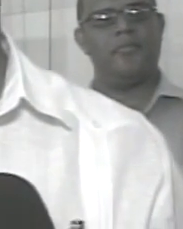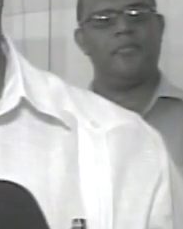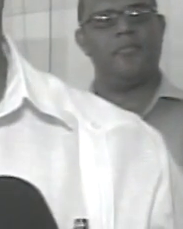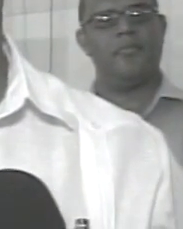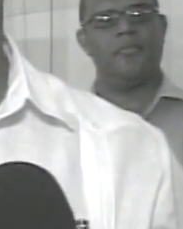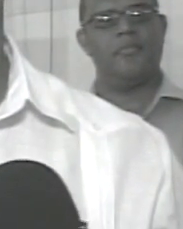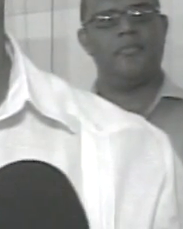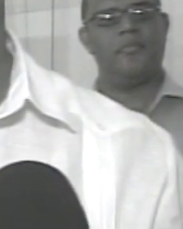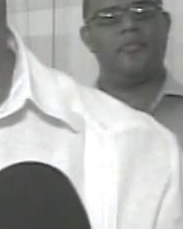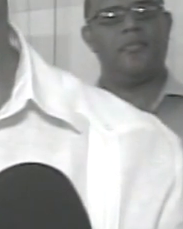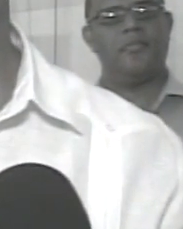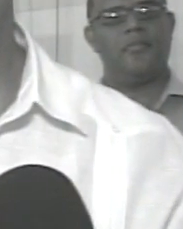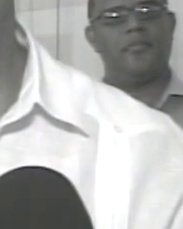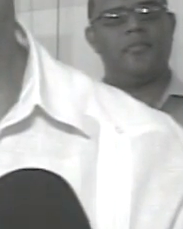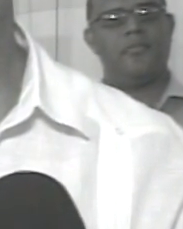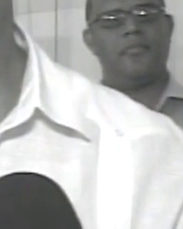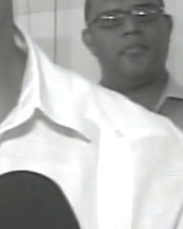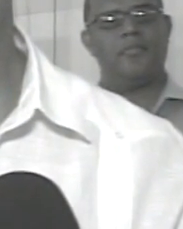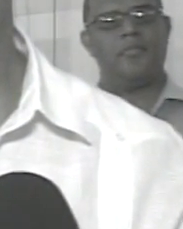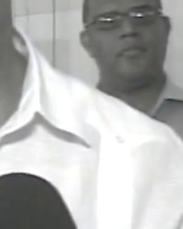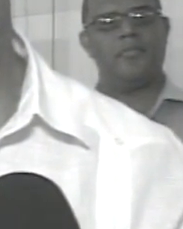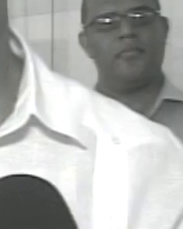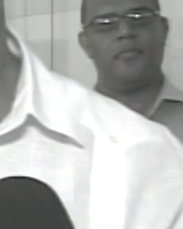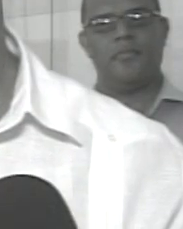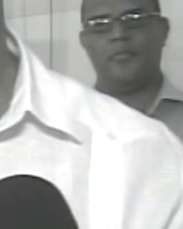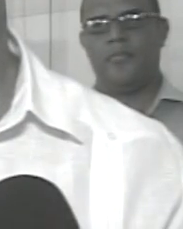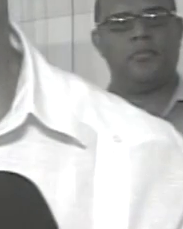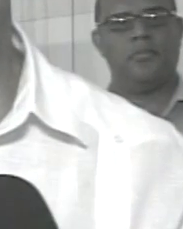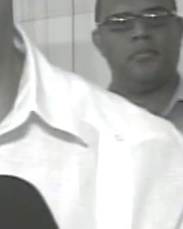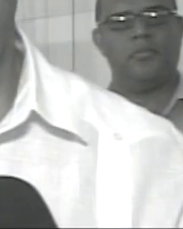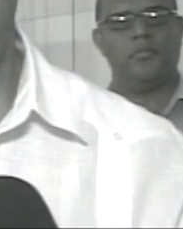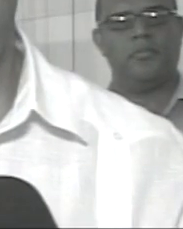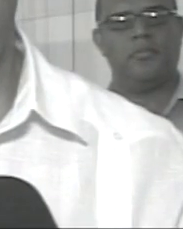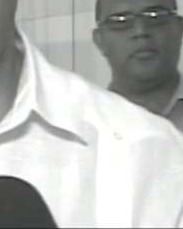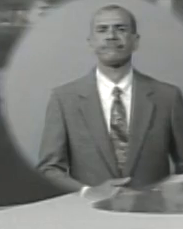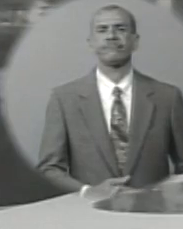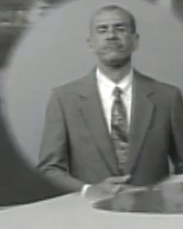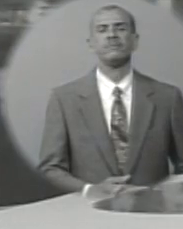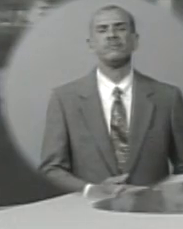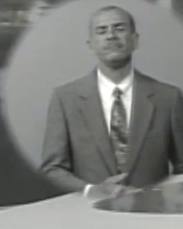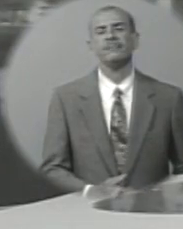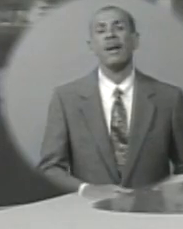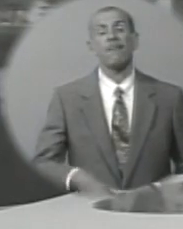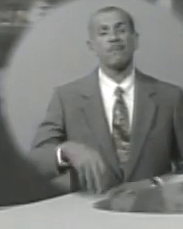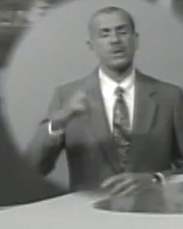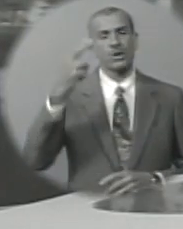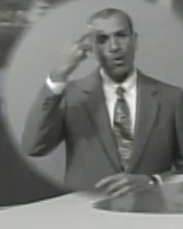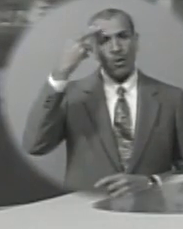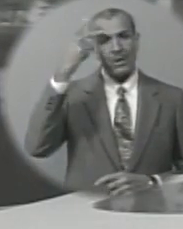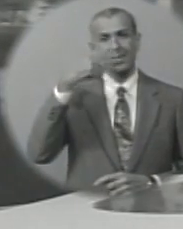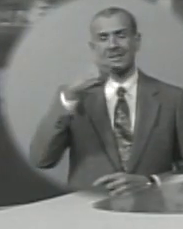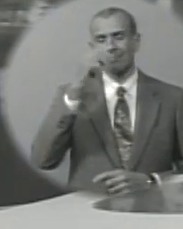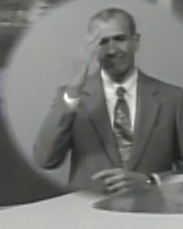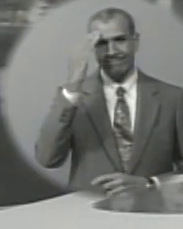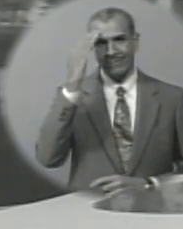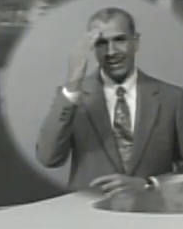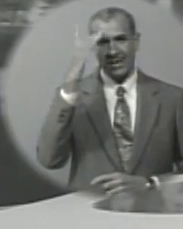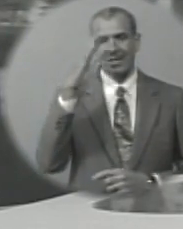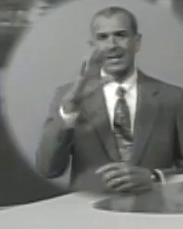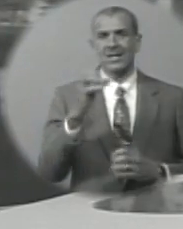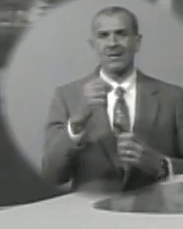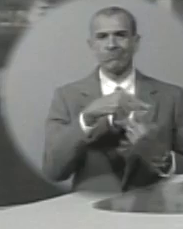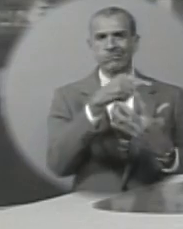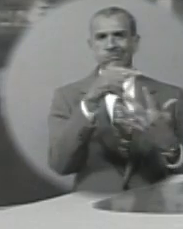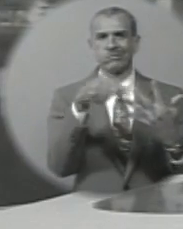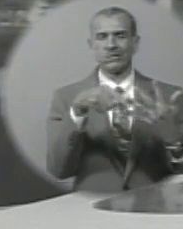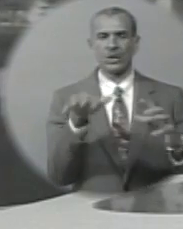and to make CARICOM more effective. Mr. Holness has acknowledged that there are several challenges